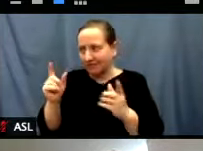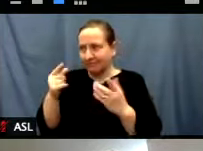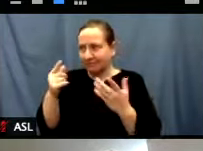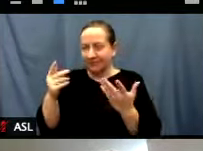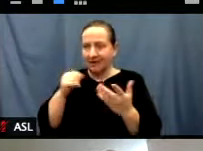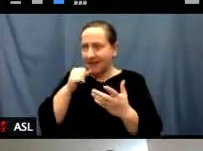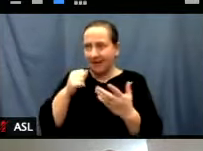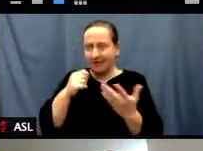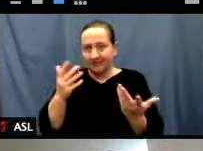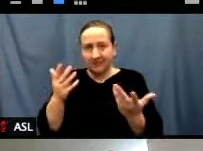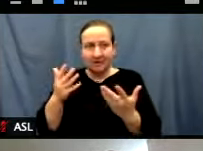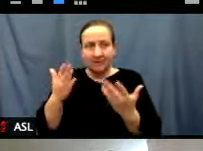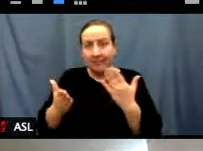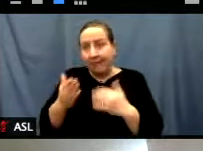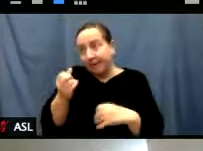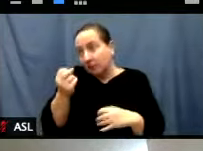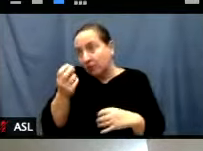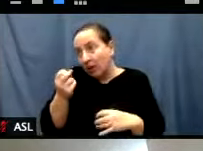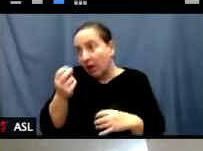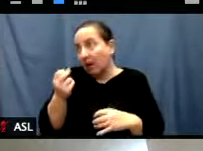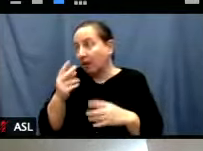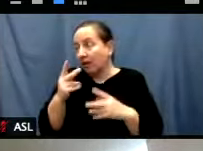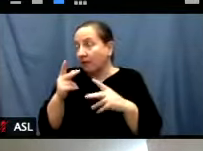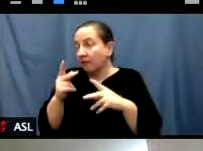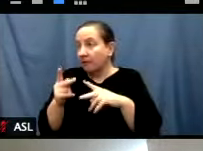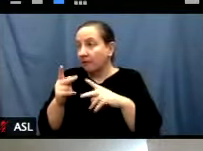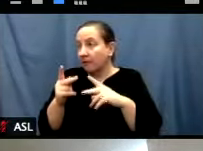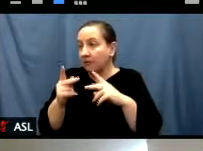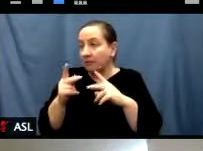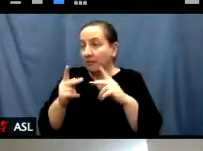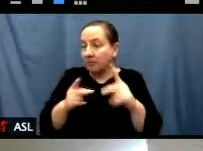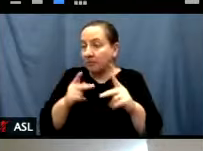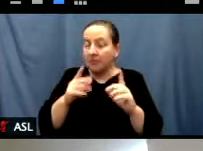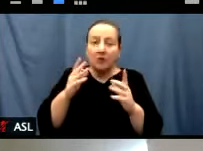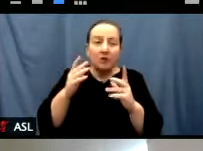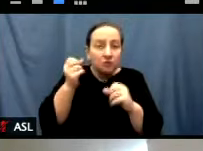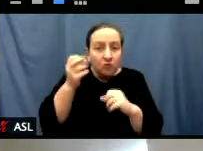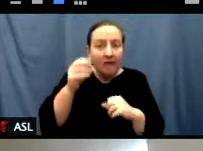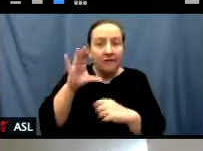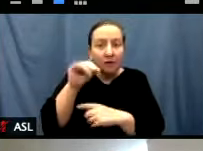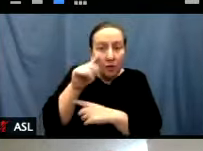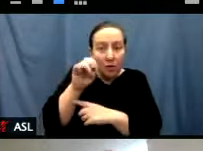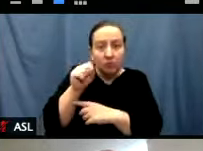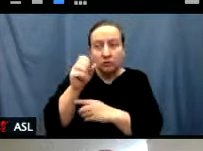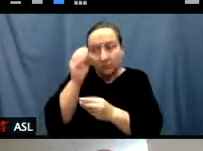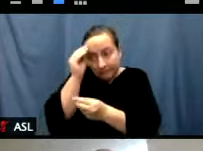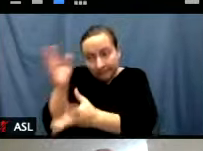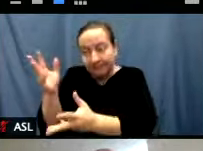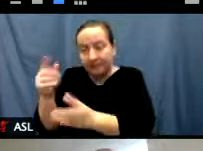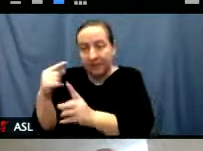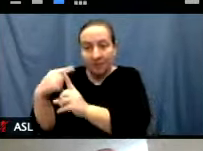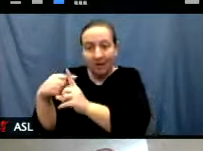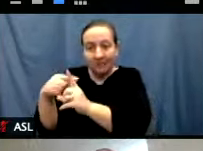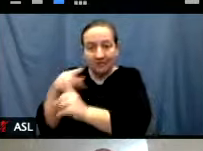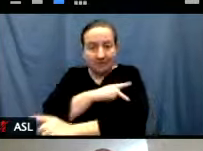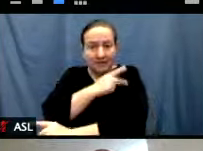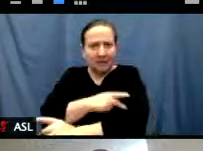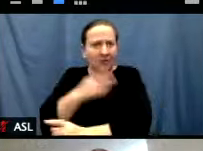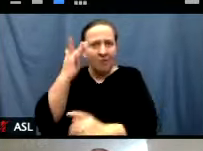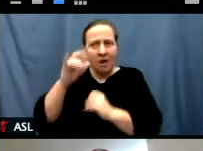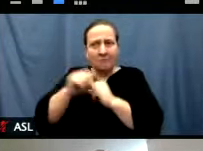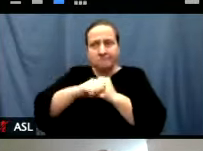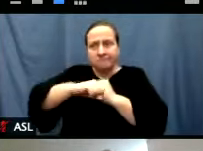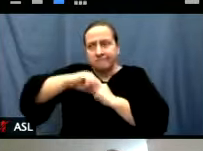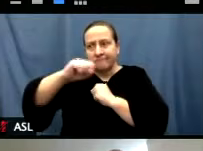getting maybe a dozen or so of those codes sent to positive patients. Why did it take